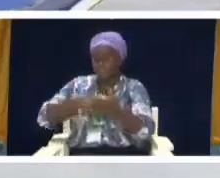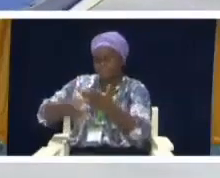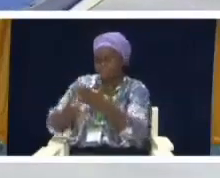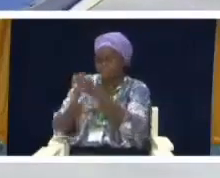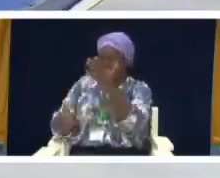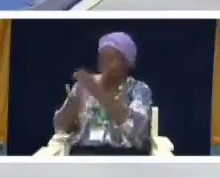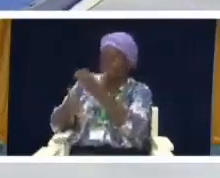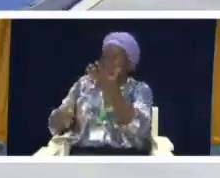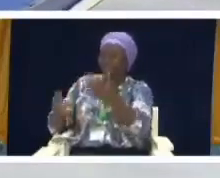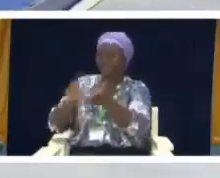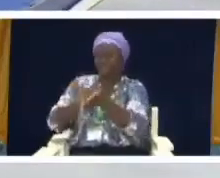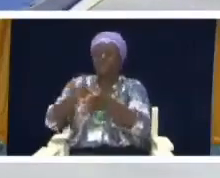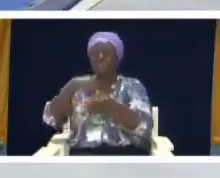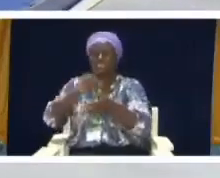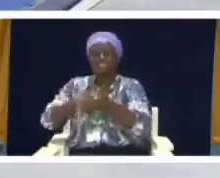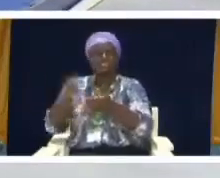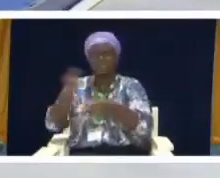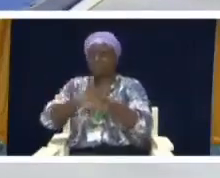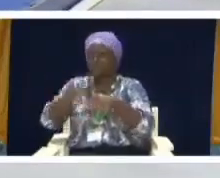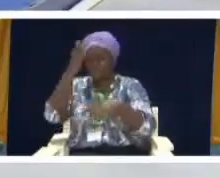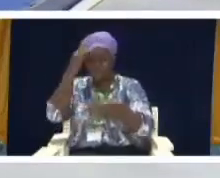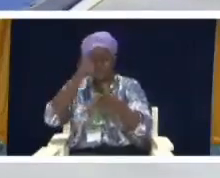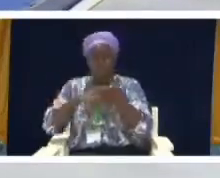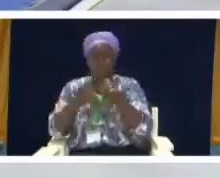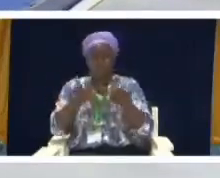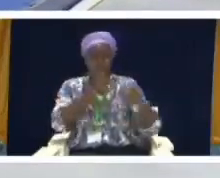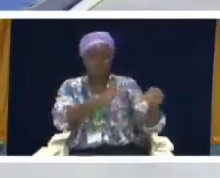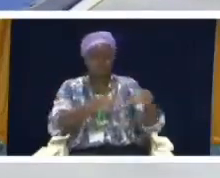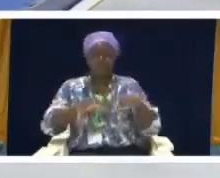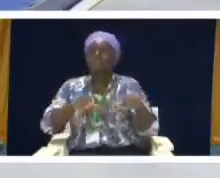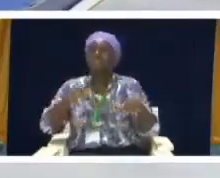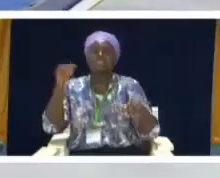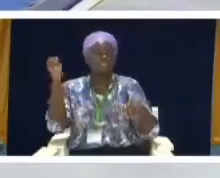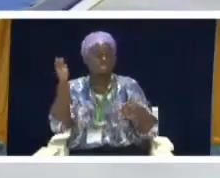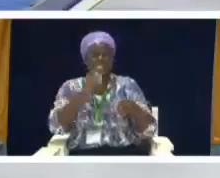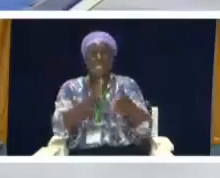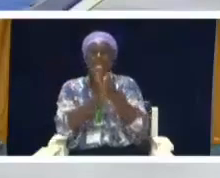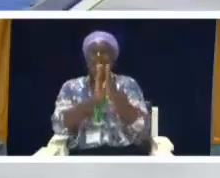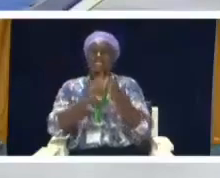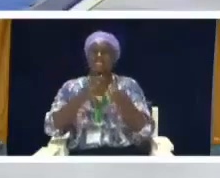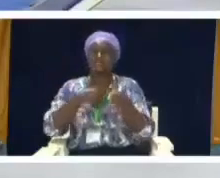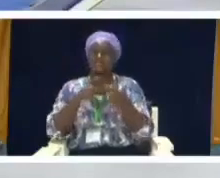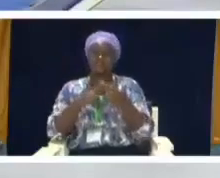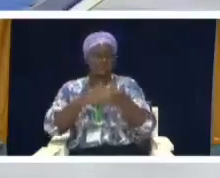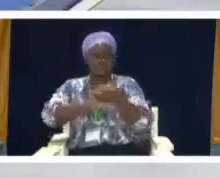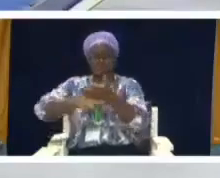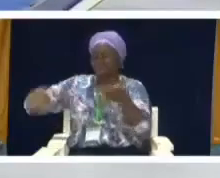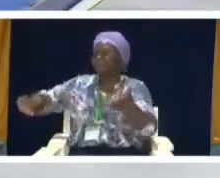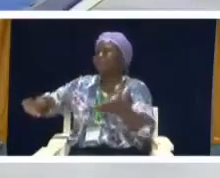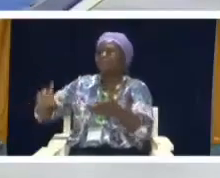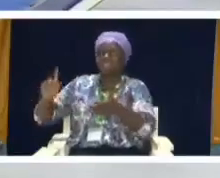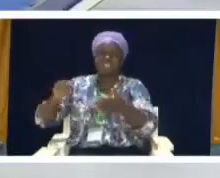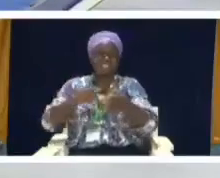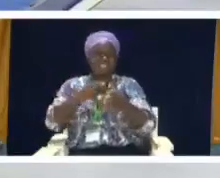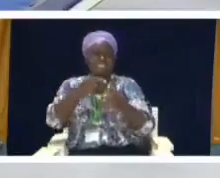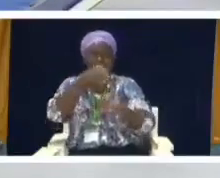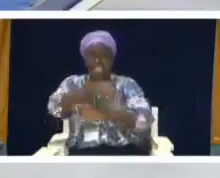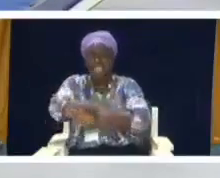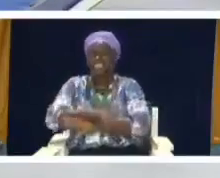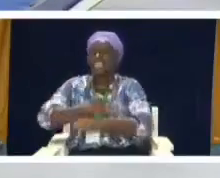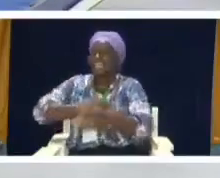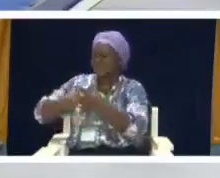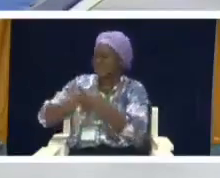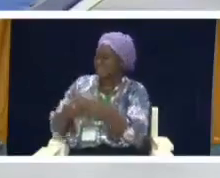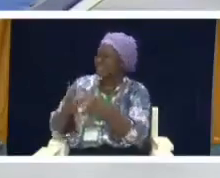they don't know what to do again, and they recommended me for evacuation. In the midnight when they've gone, I began